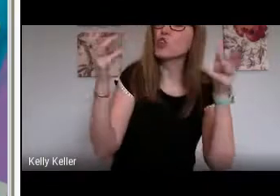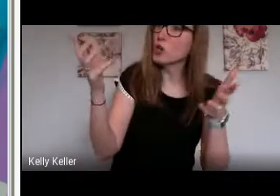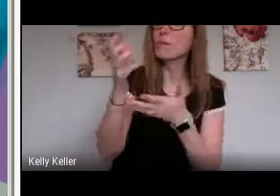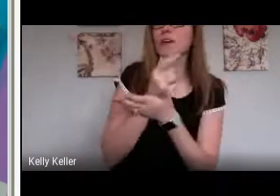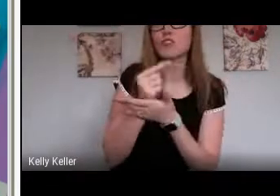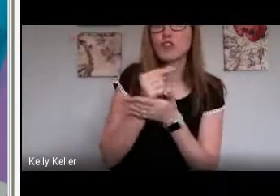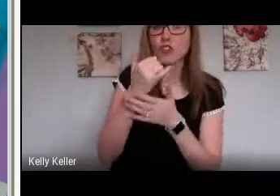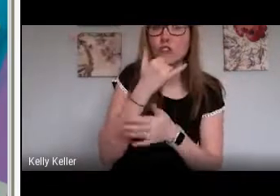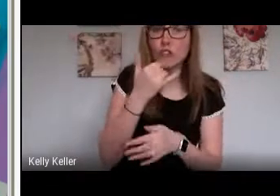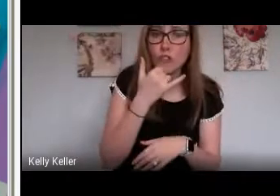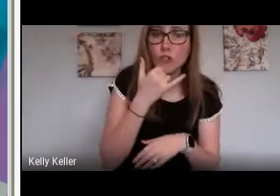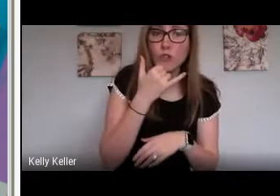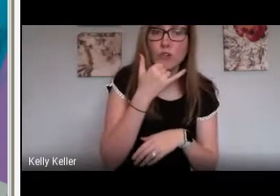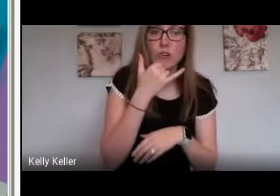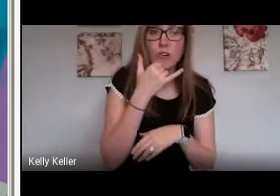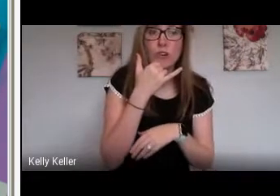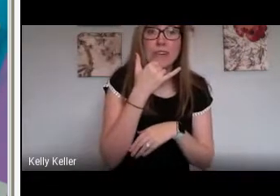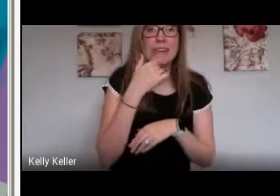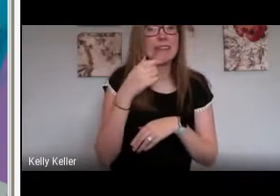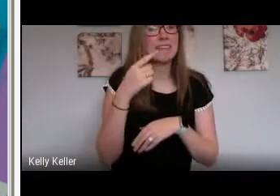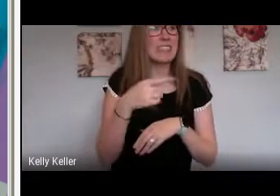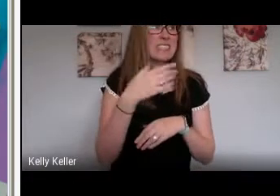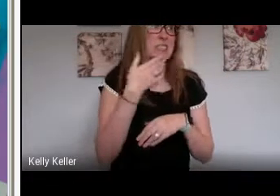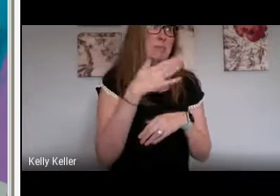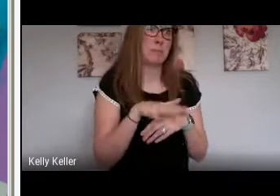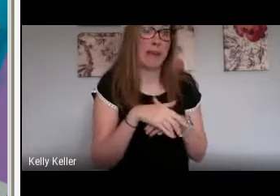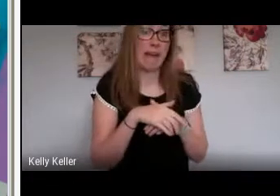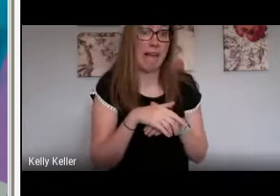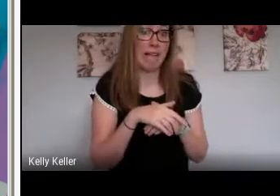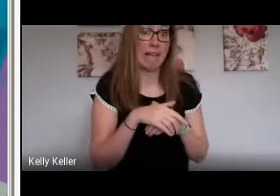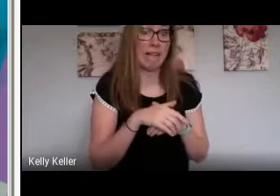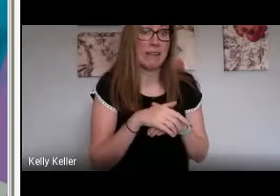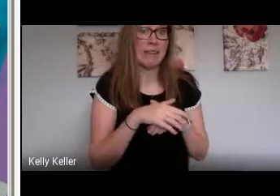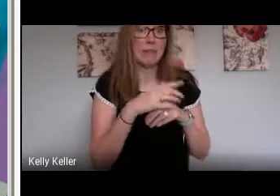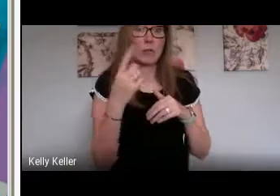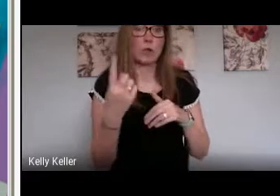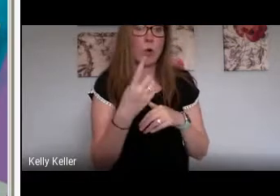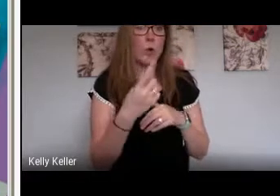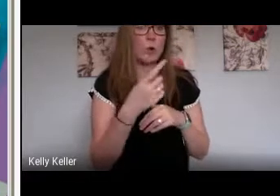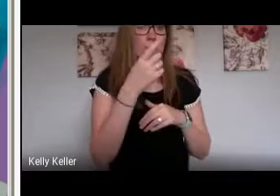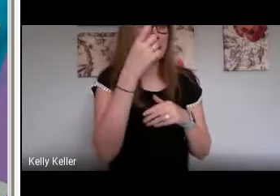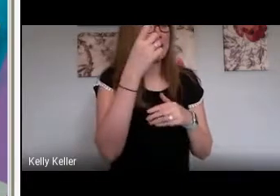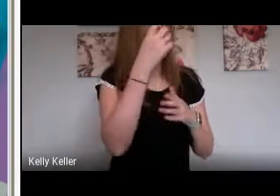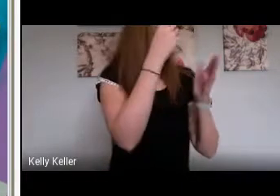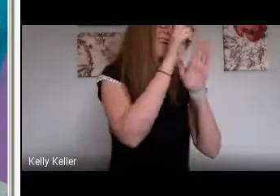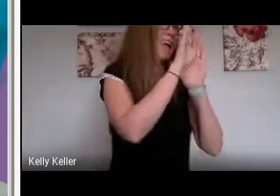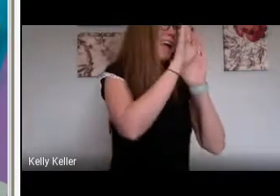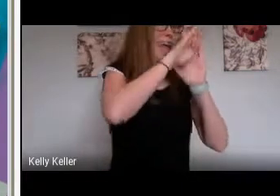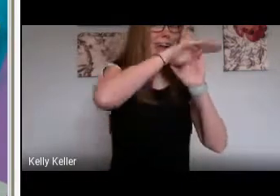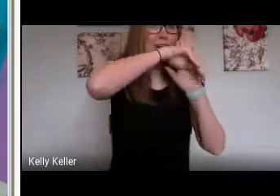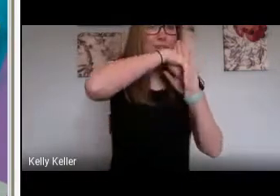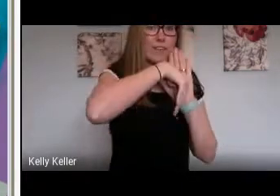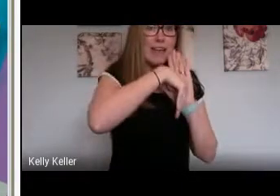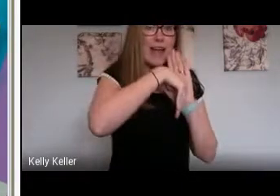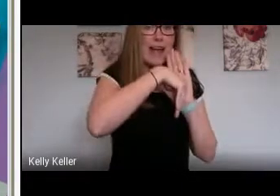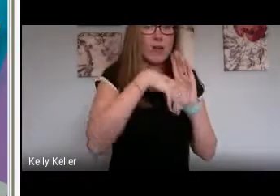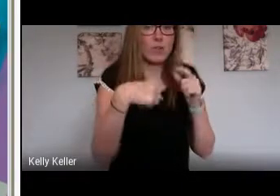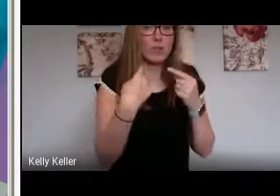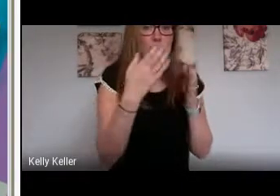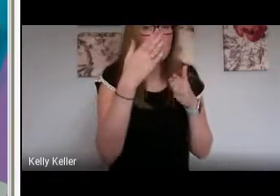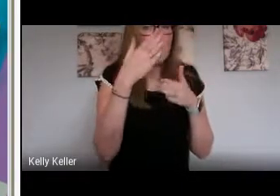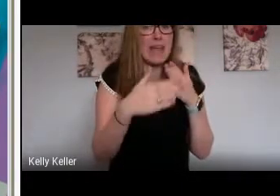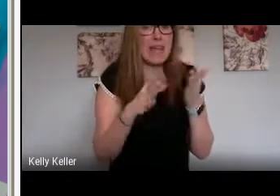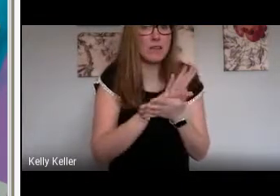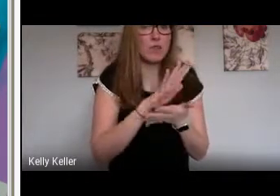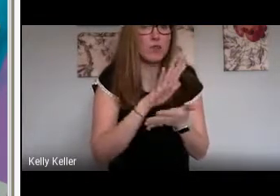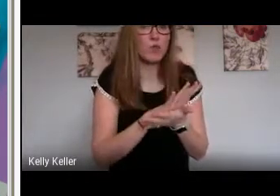too much glue this is bad there's only half an hour